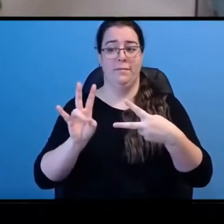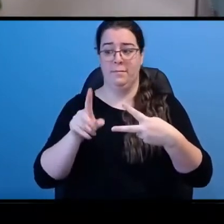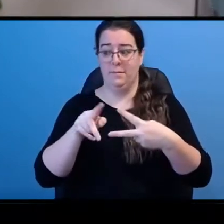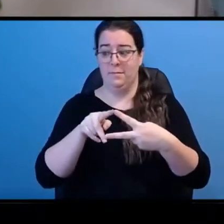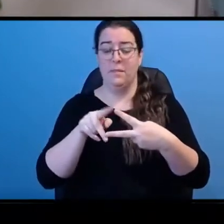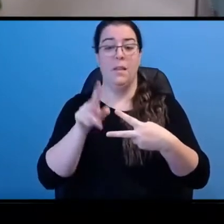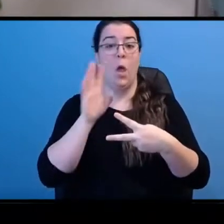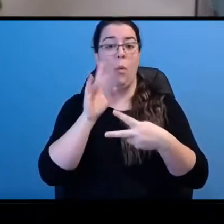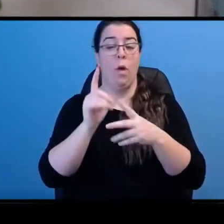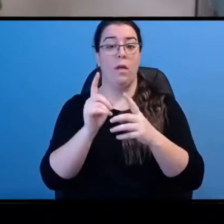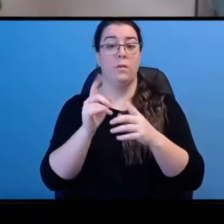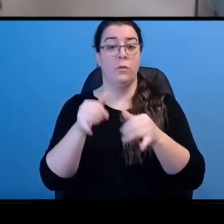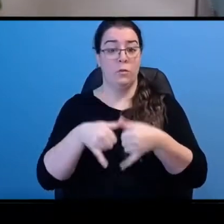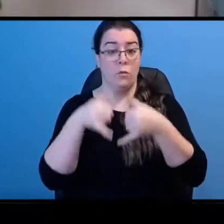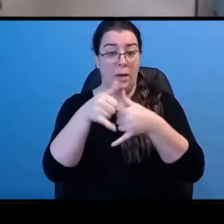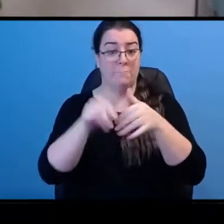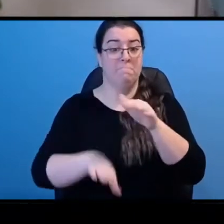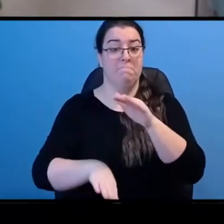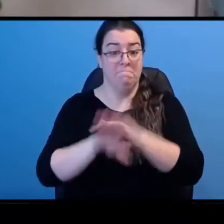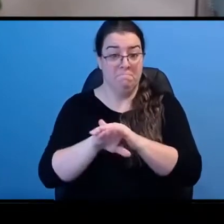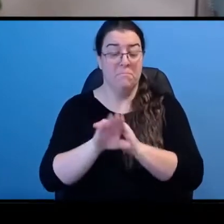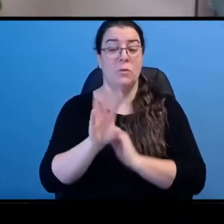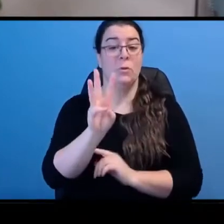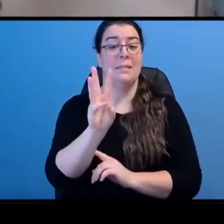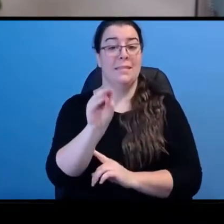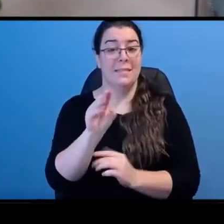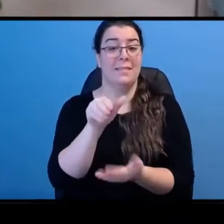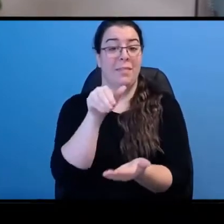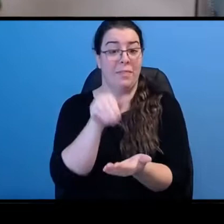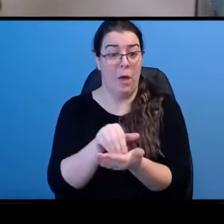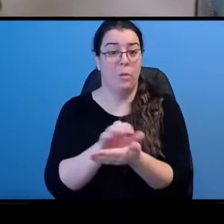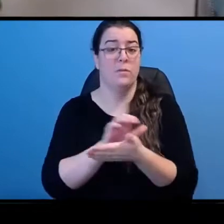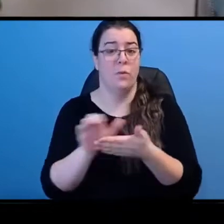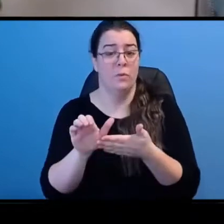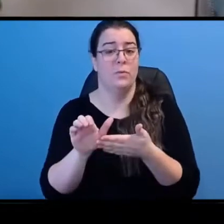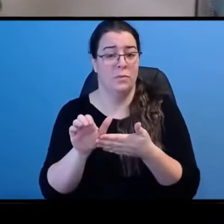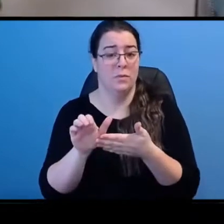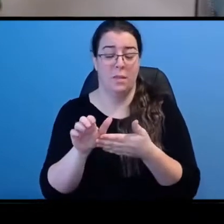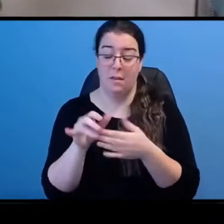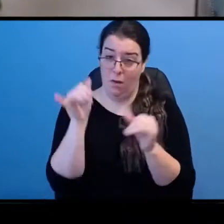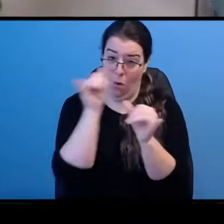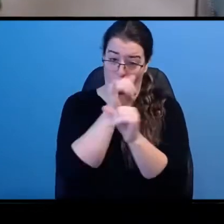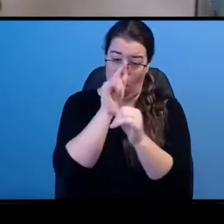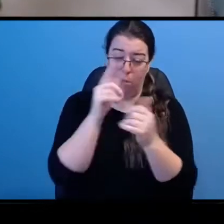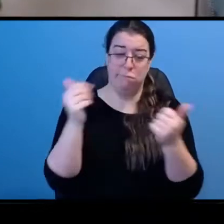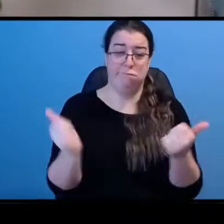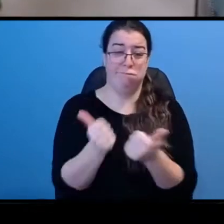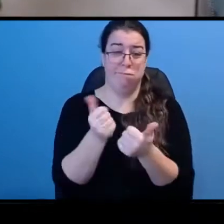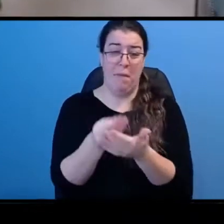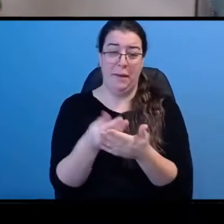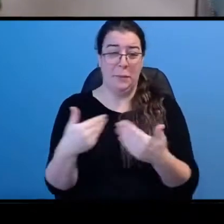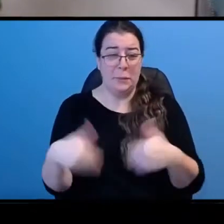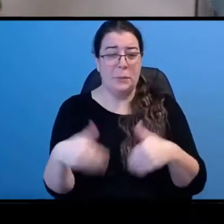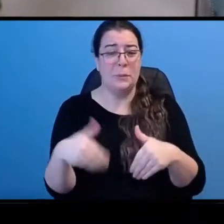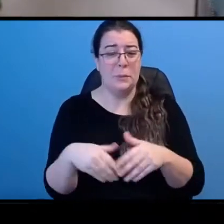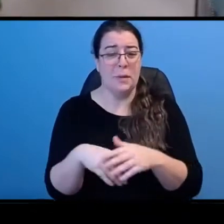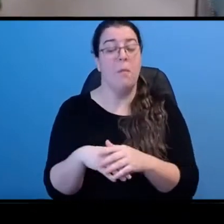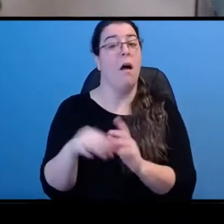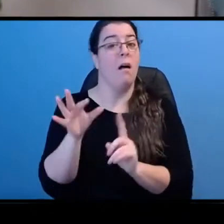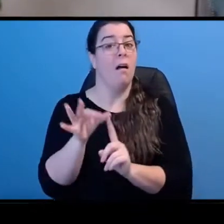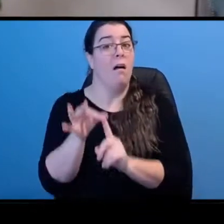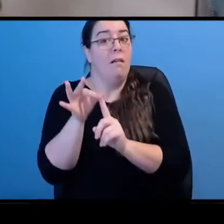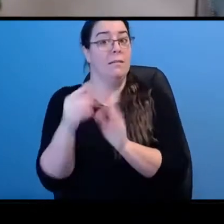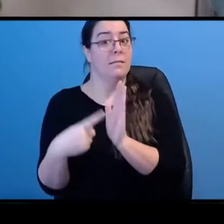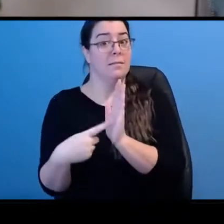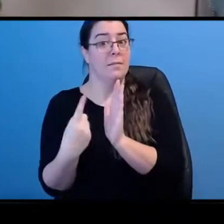So this is a big one. Very similar to the research and creation, except the added criteria regarding public engagement.